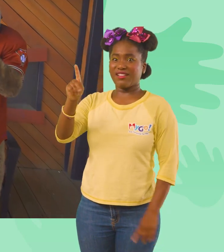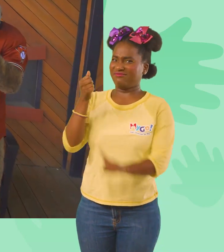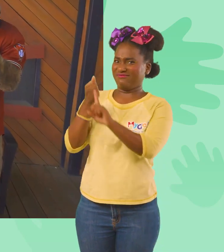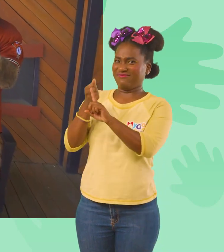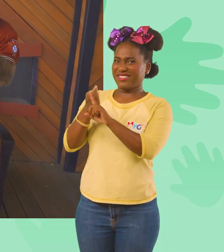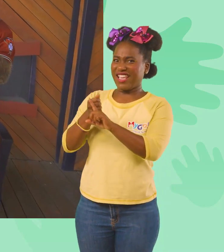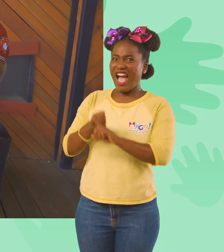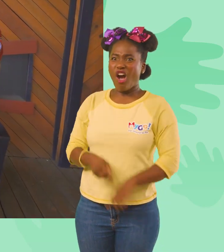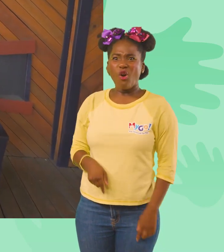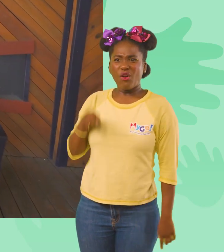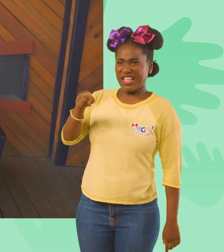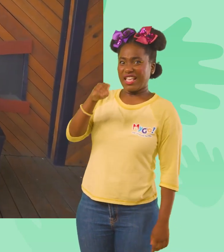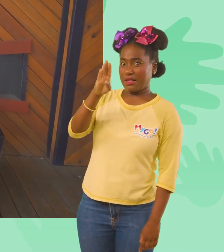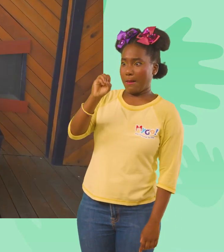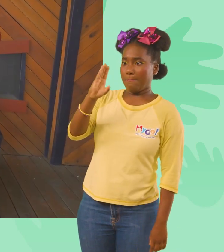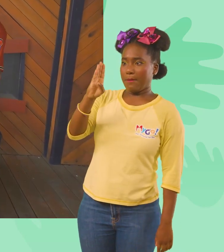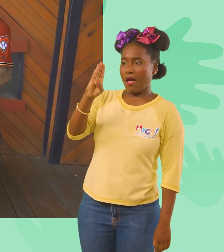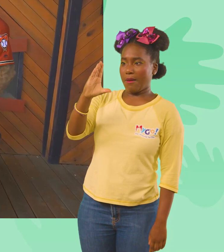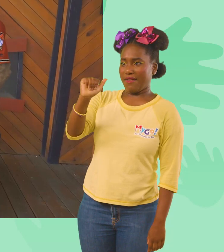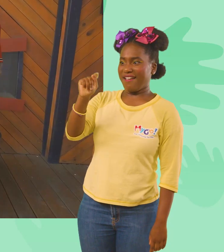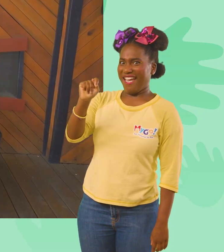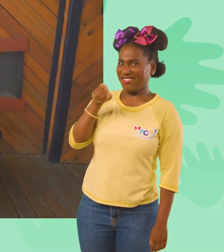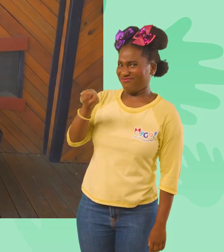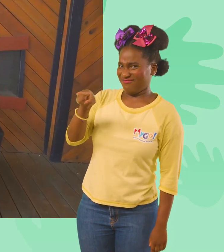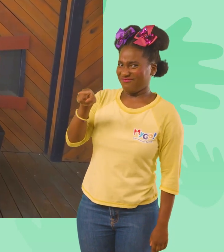this is a bobcat! Are you a bobcat?